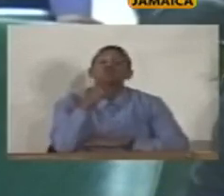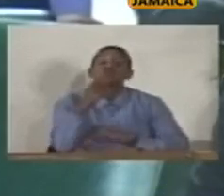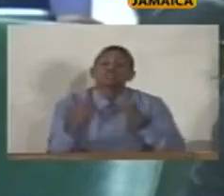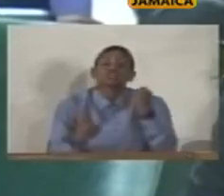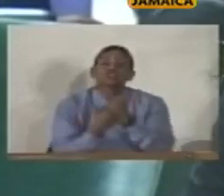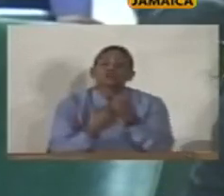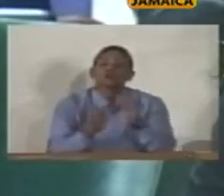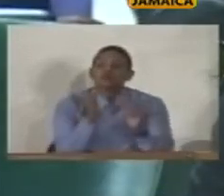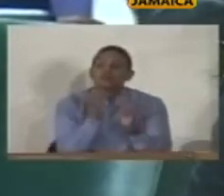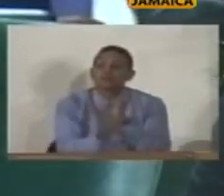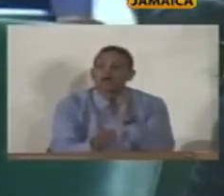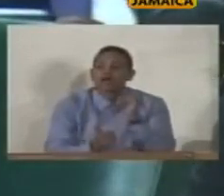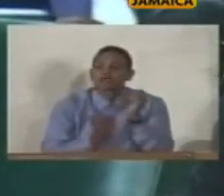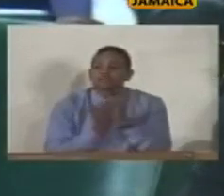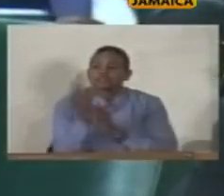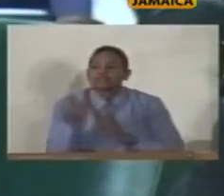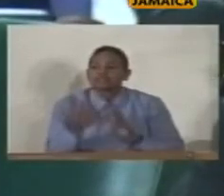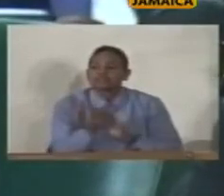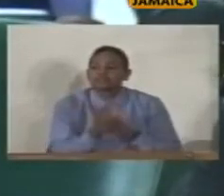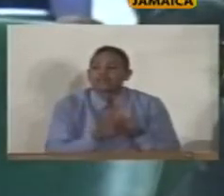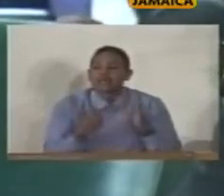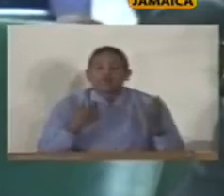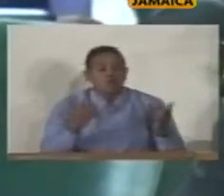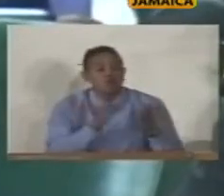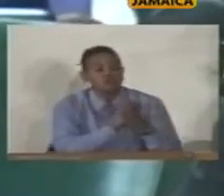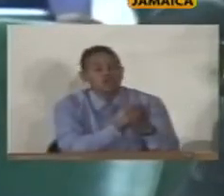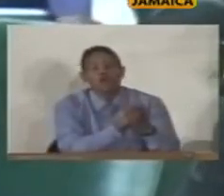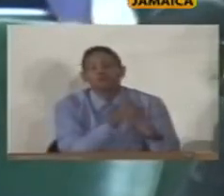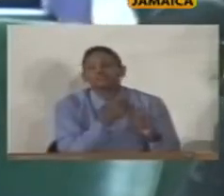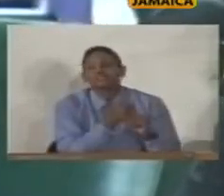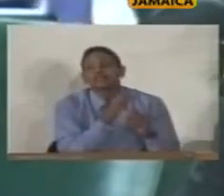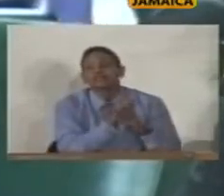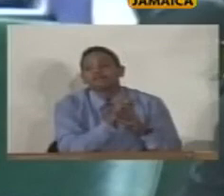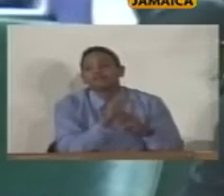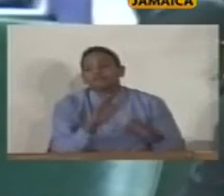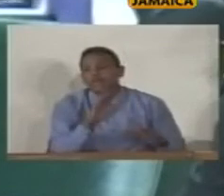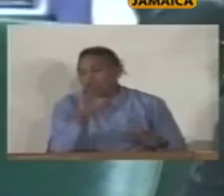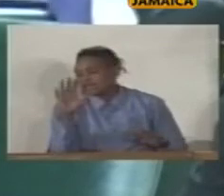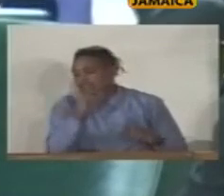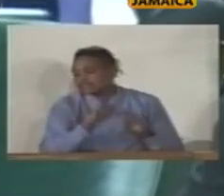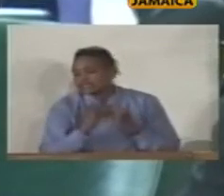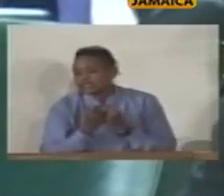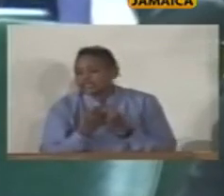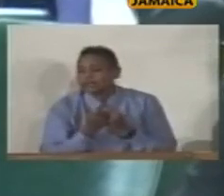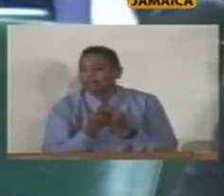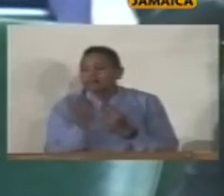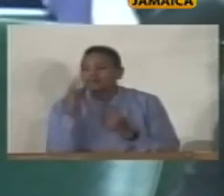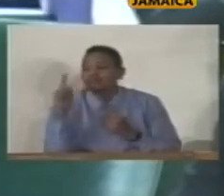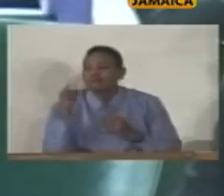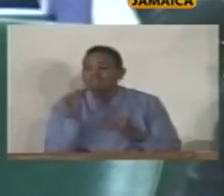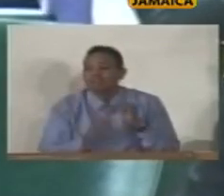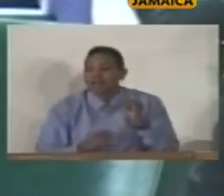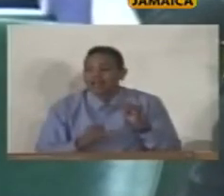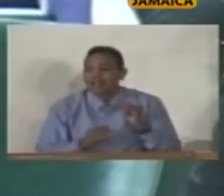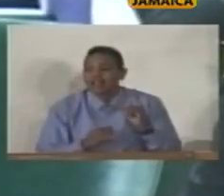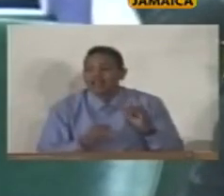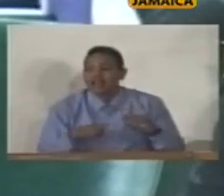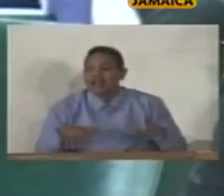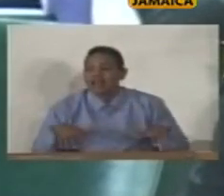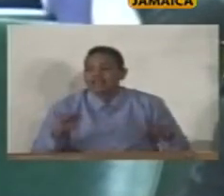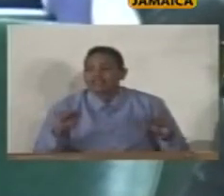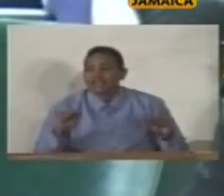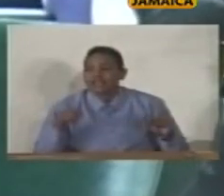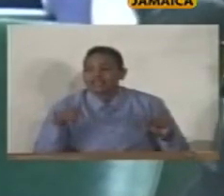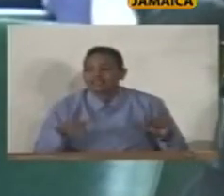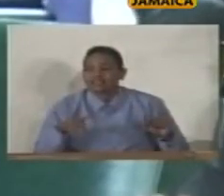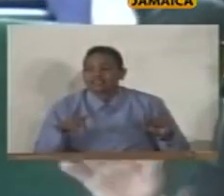support the passage of this bill, and I want to commend the Minister and his team for finally taking